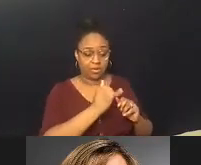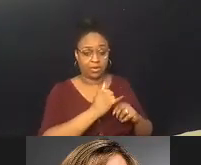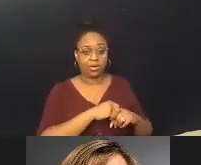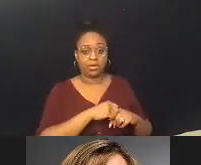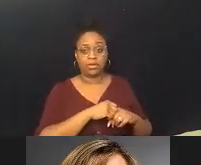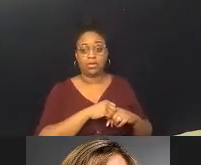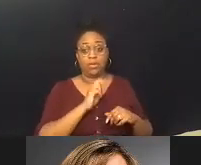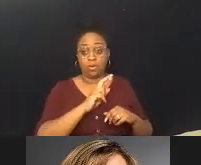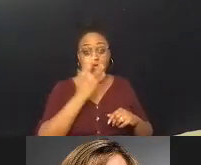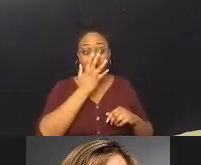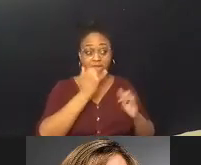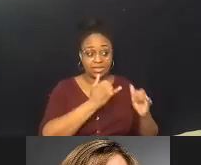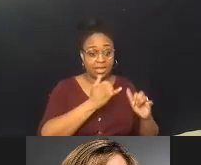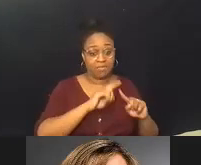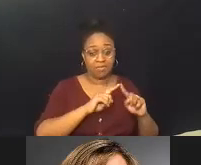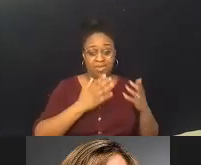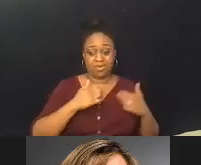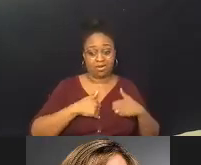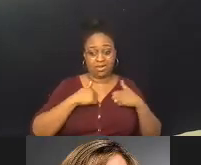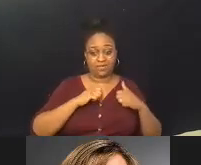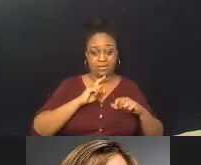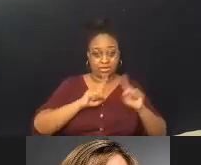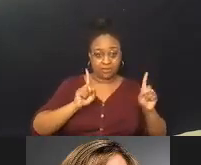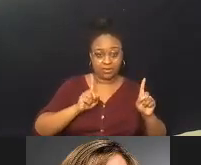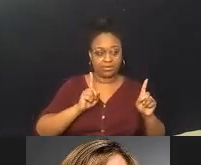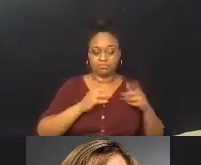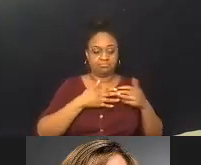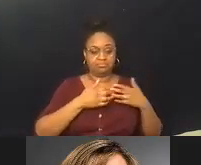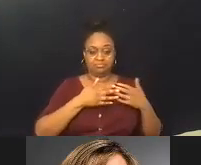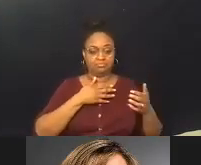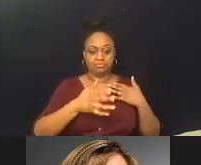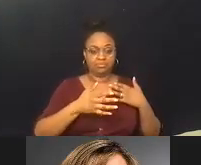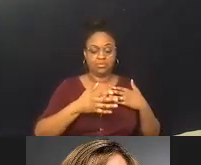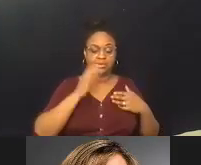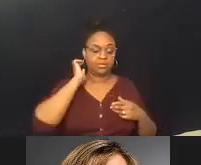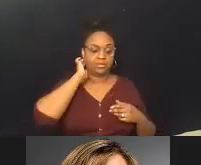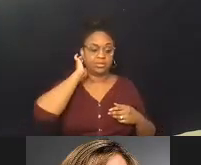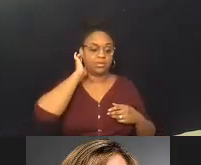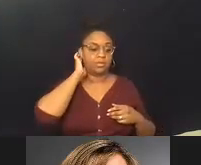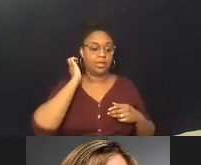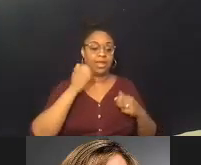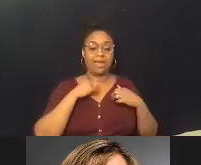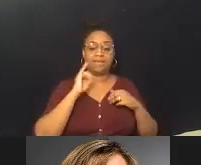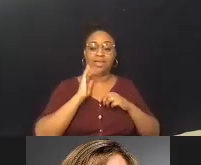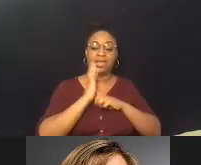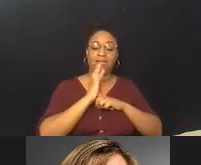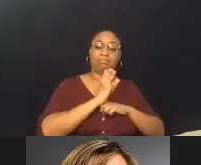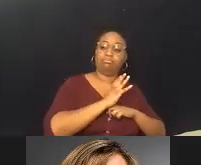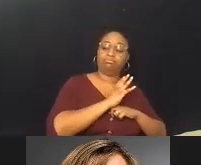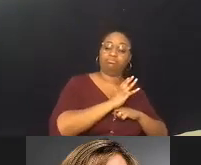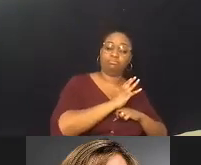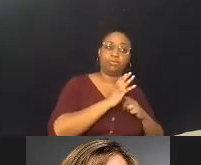ways. And so I think that boot makes me tired. It makes